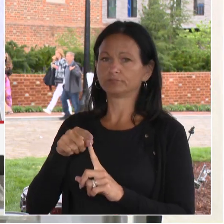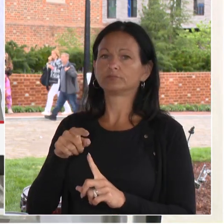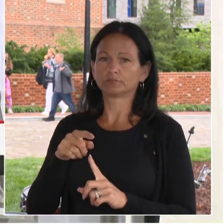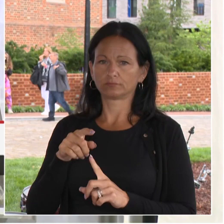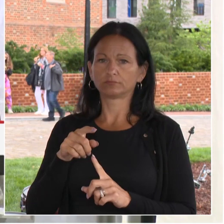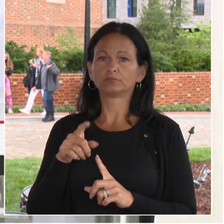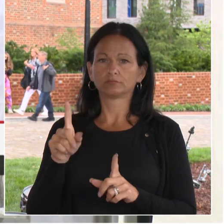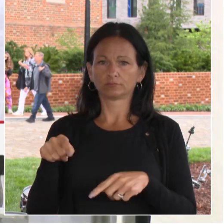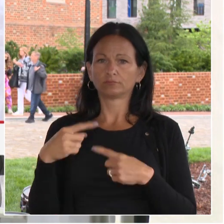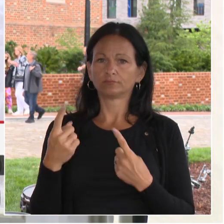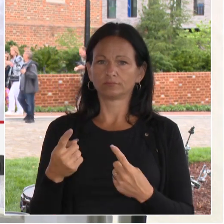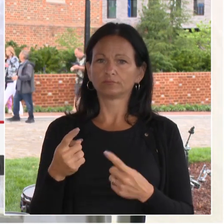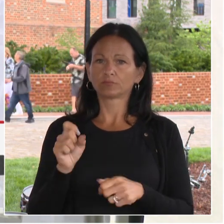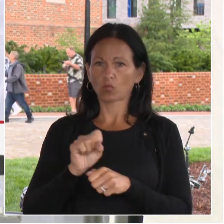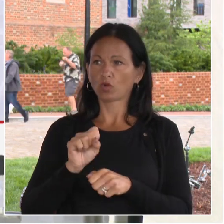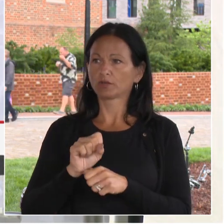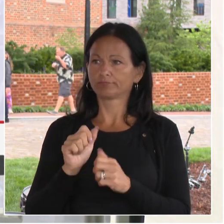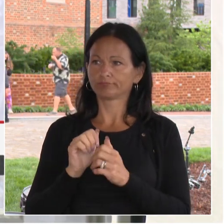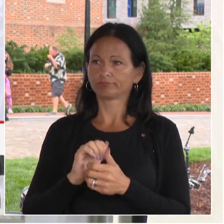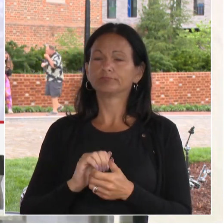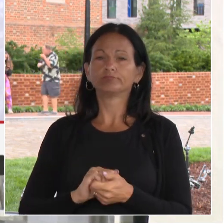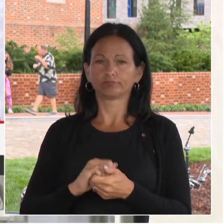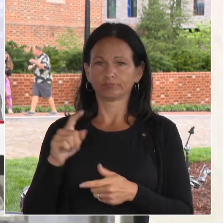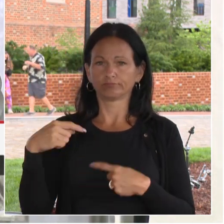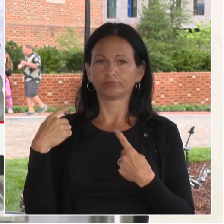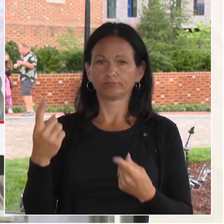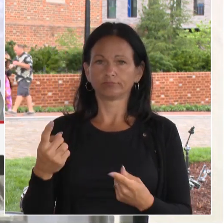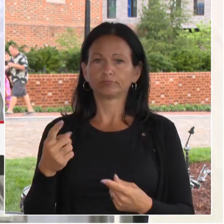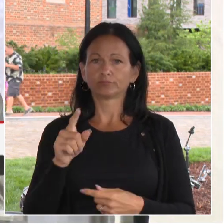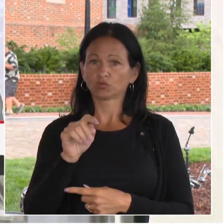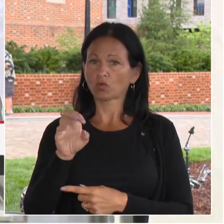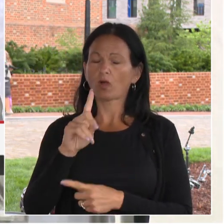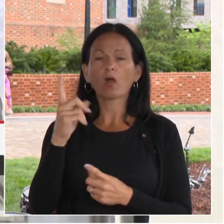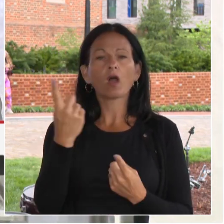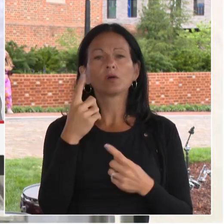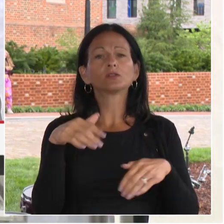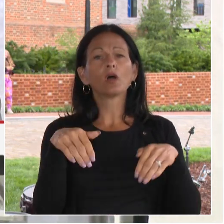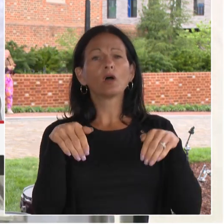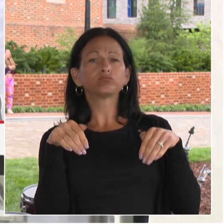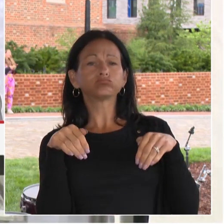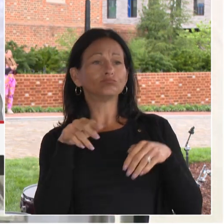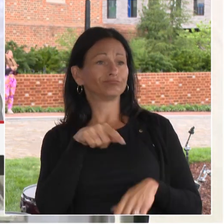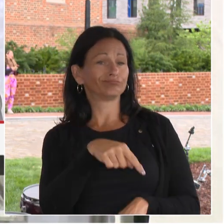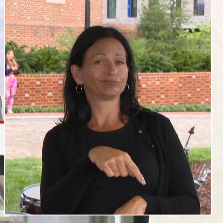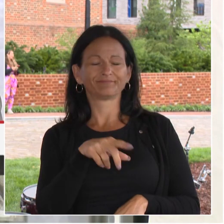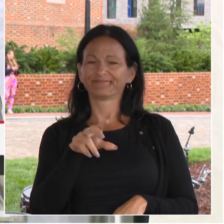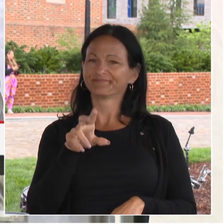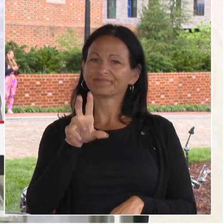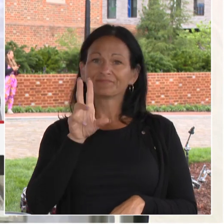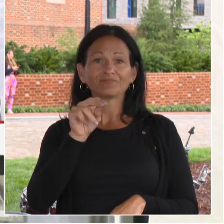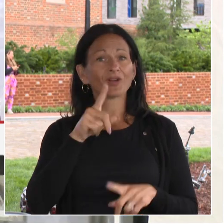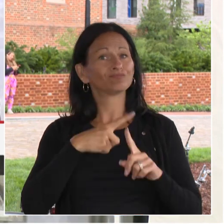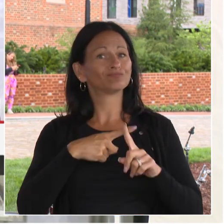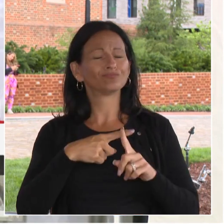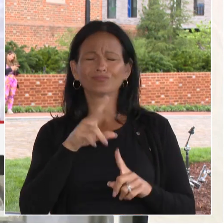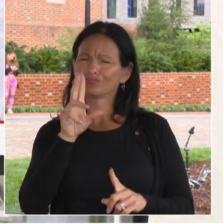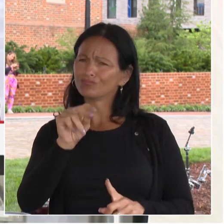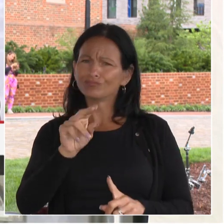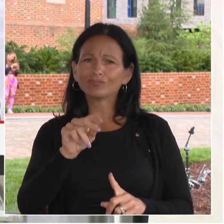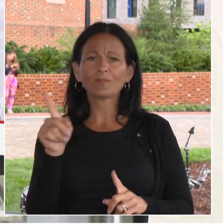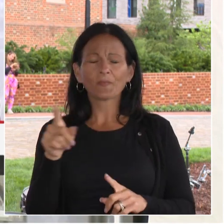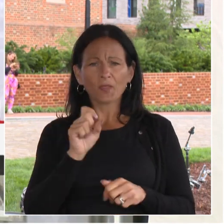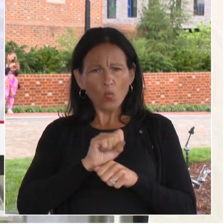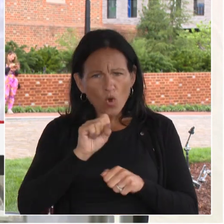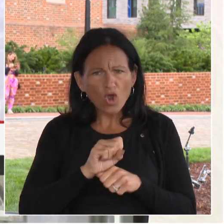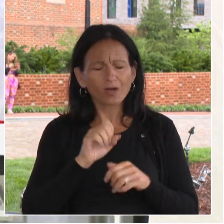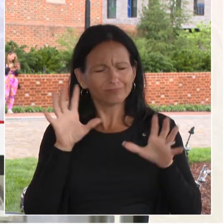Todd doesn't always stand behind the mic and take a lot of credit for a lot of things, but we wouldn't be here, and I wouldn't be able to do what